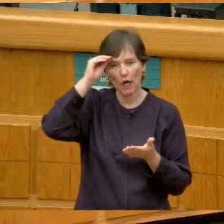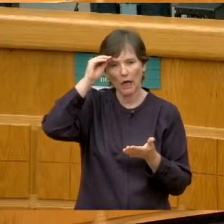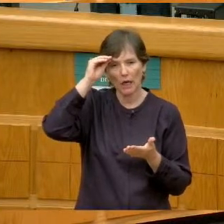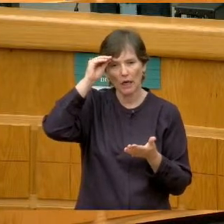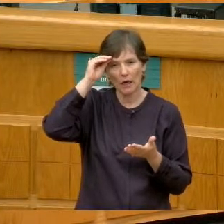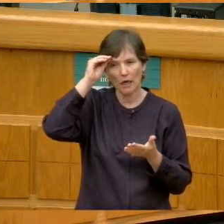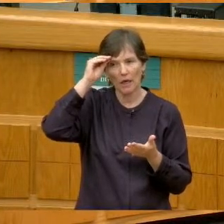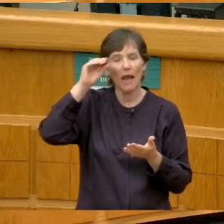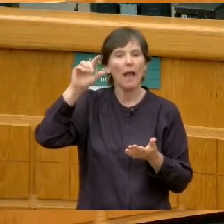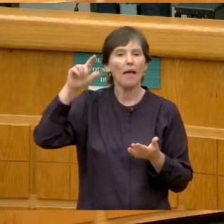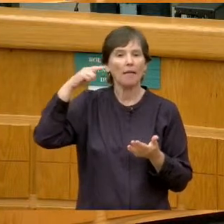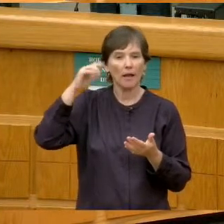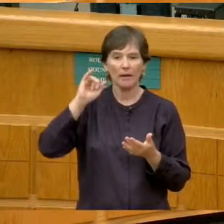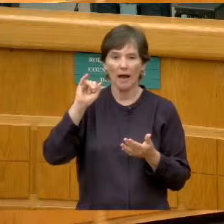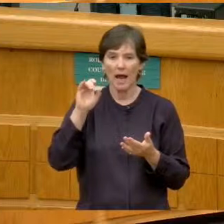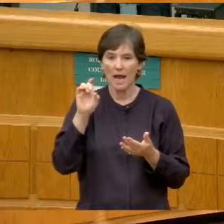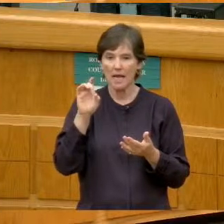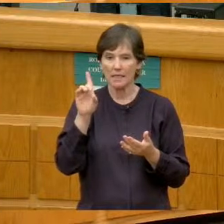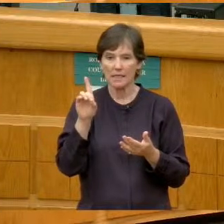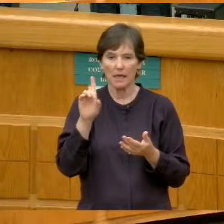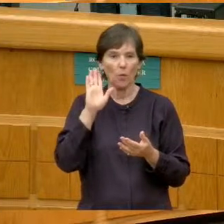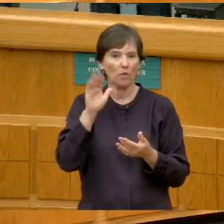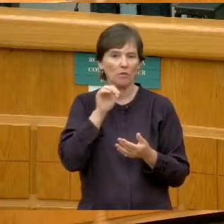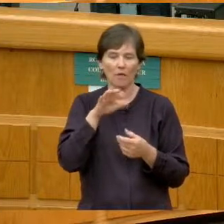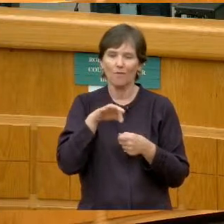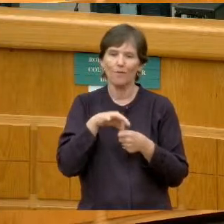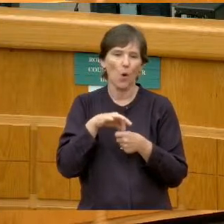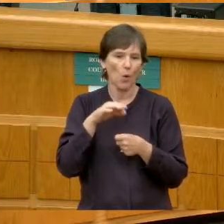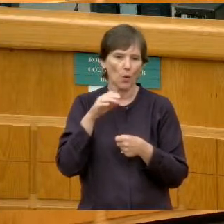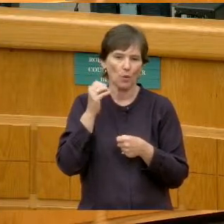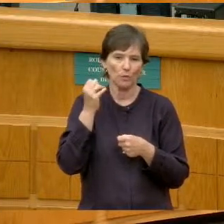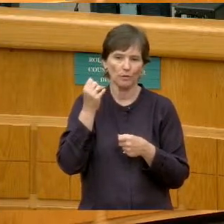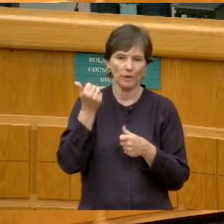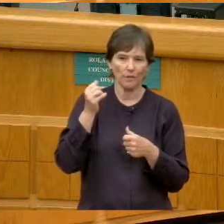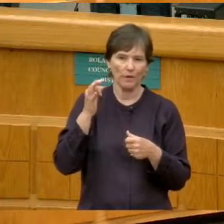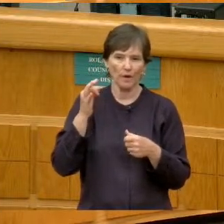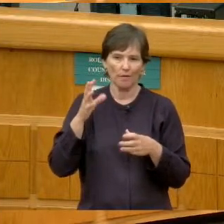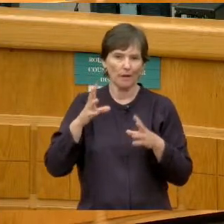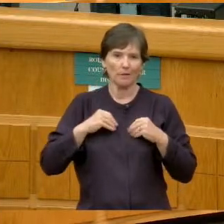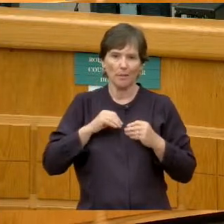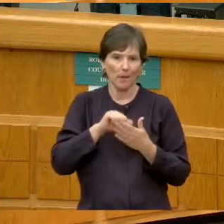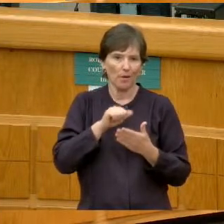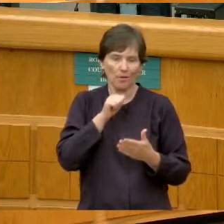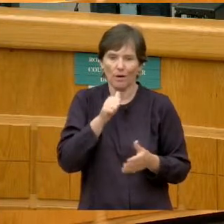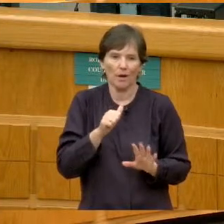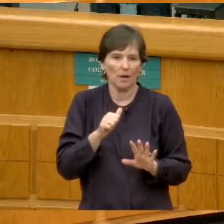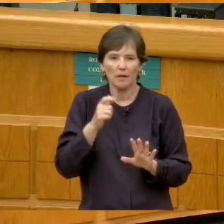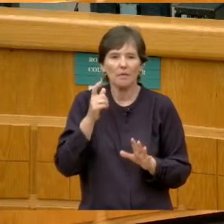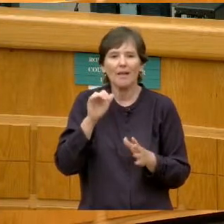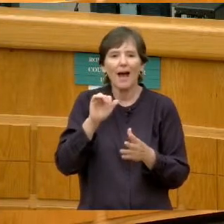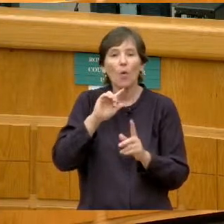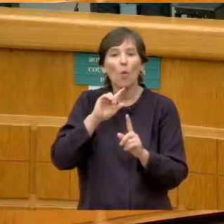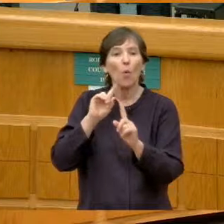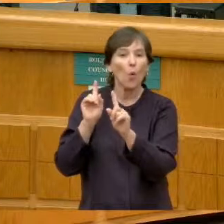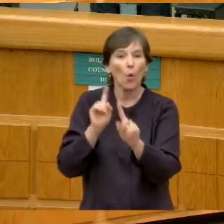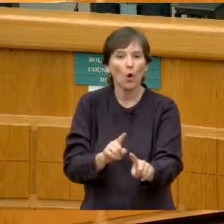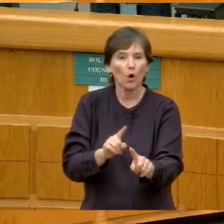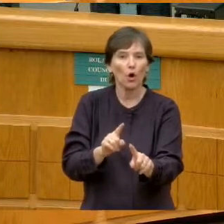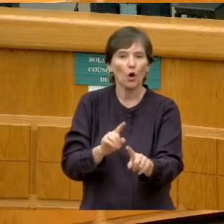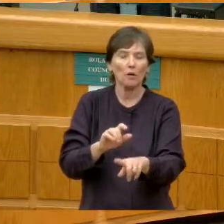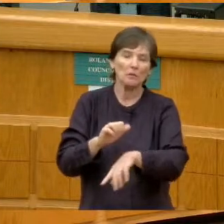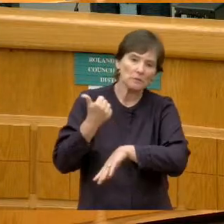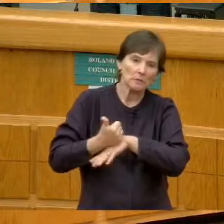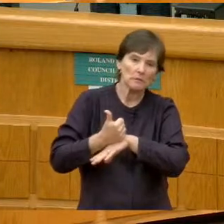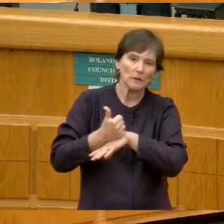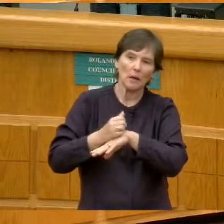whether or not we want to accept the orders, because the orders are imposed by statute by our local health authority, and